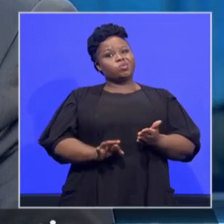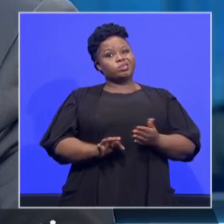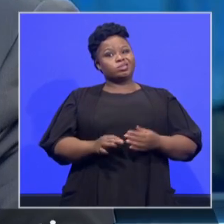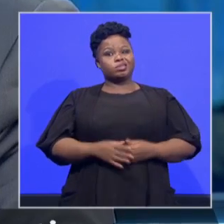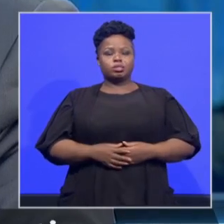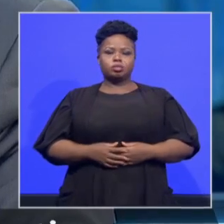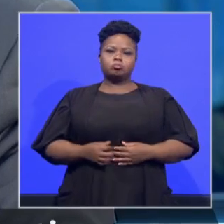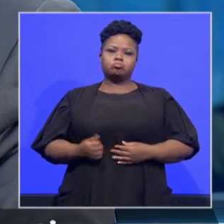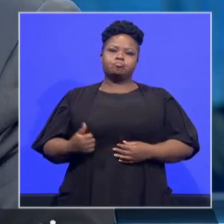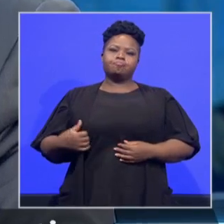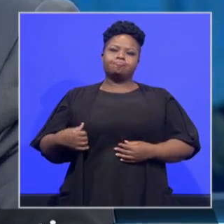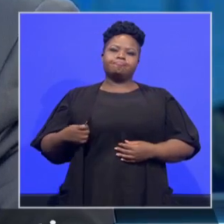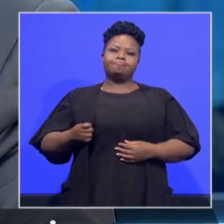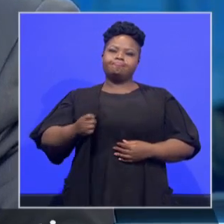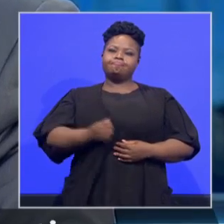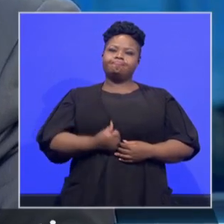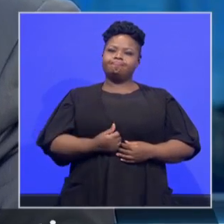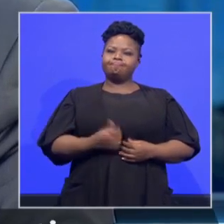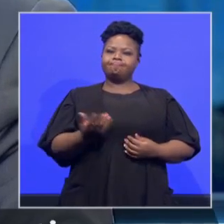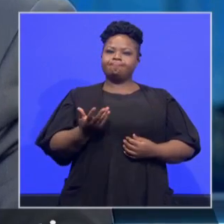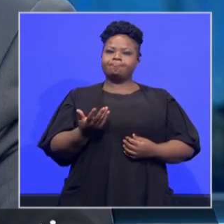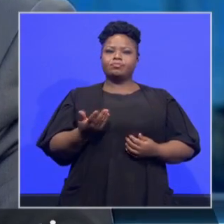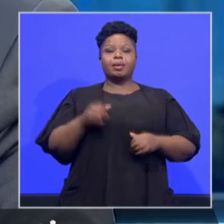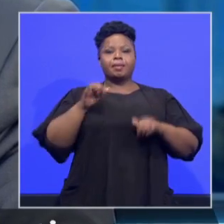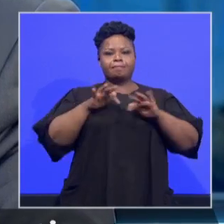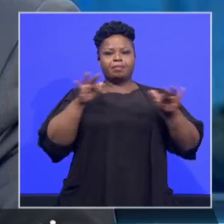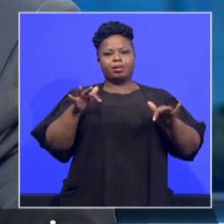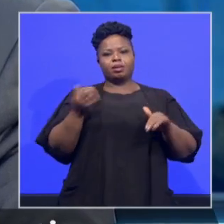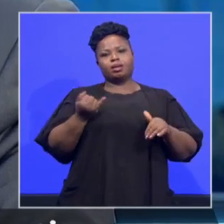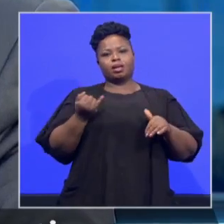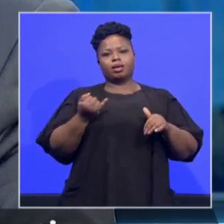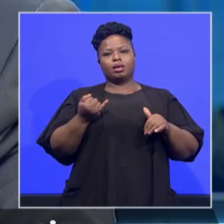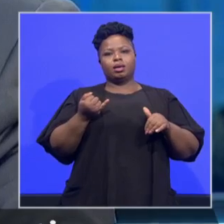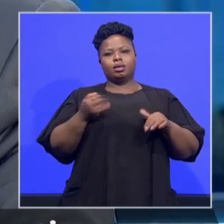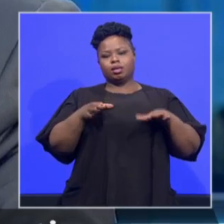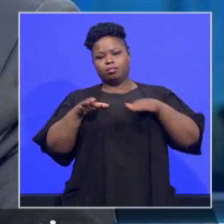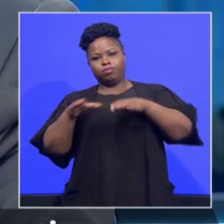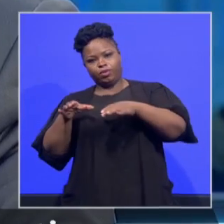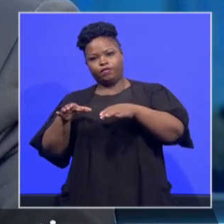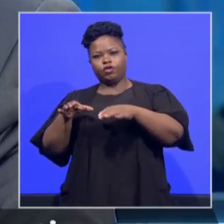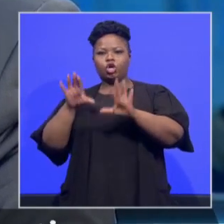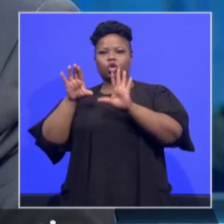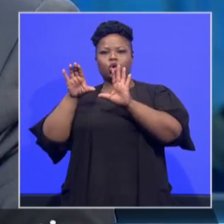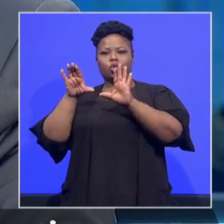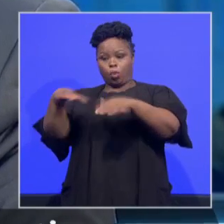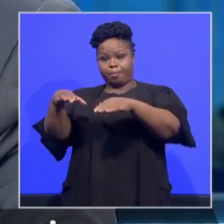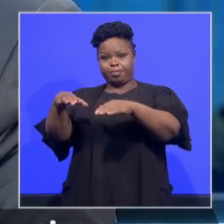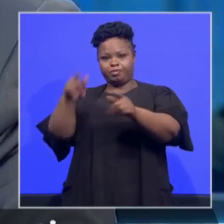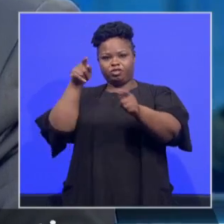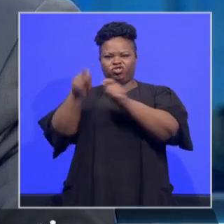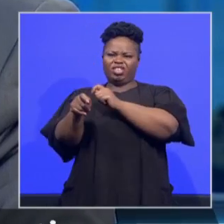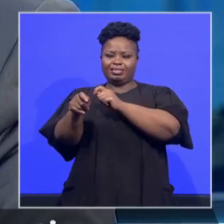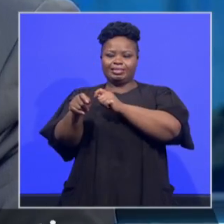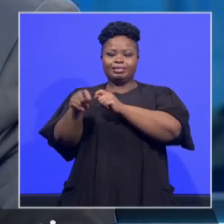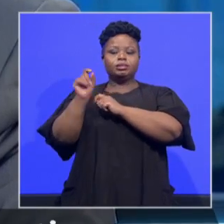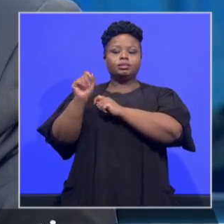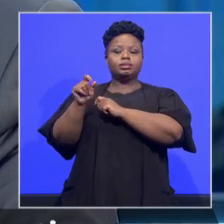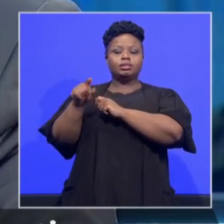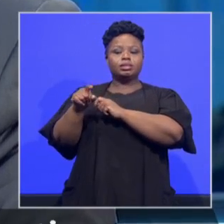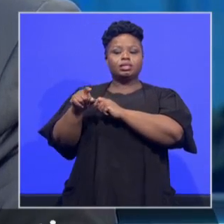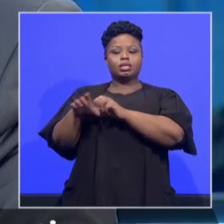vote as a group. Right. So if there's a change in